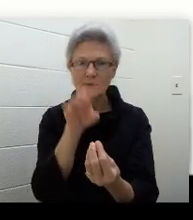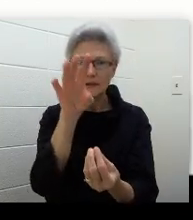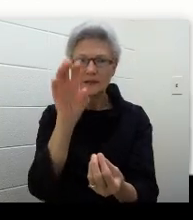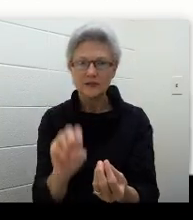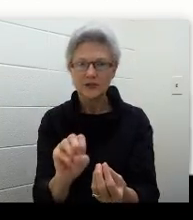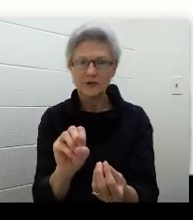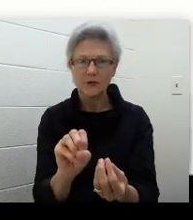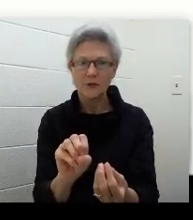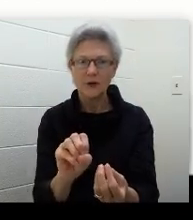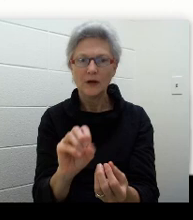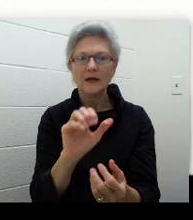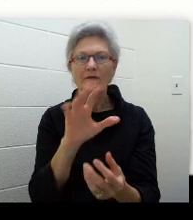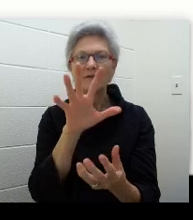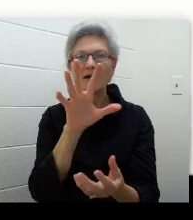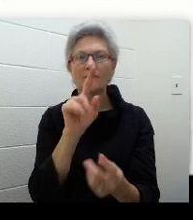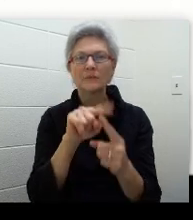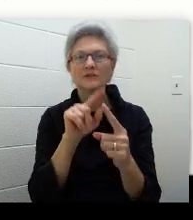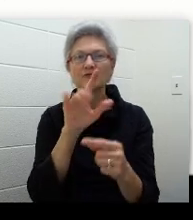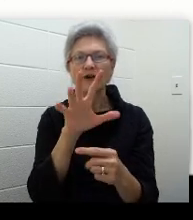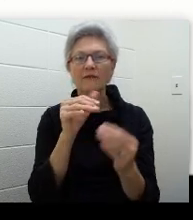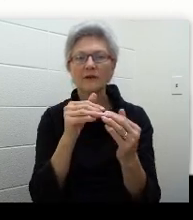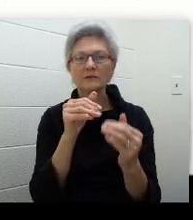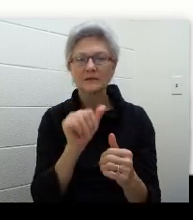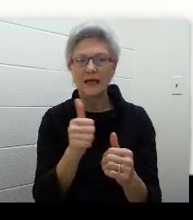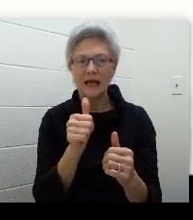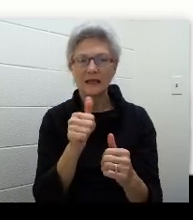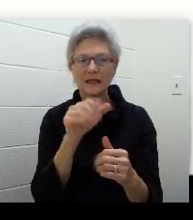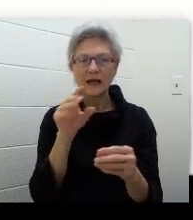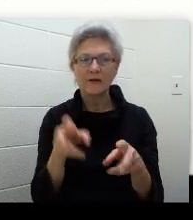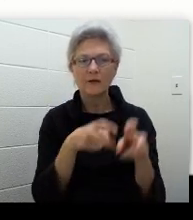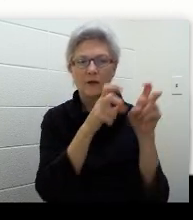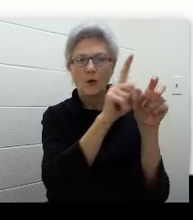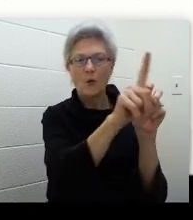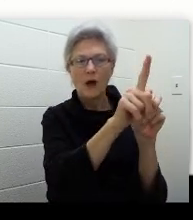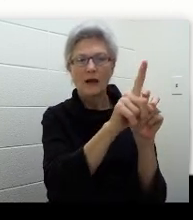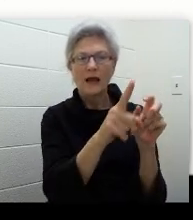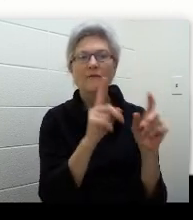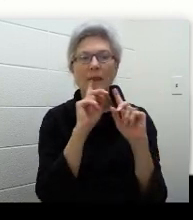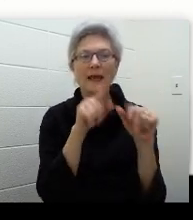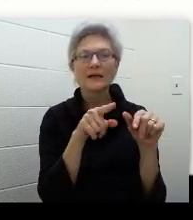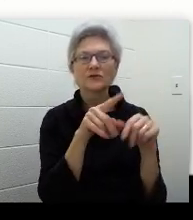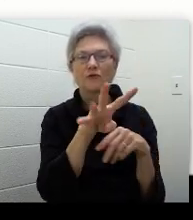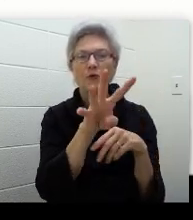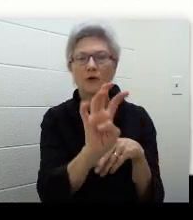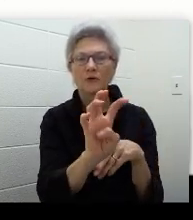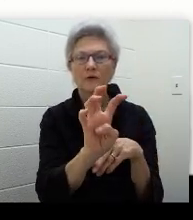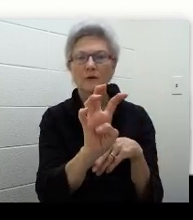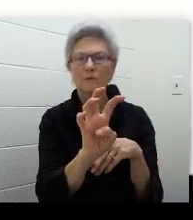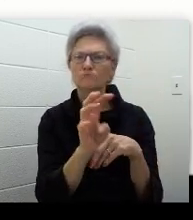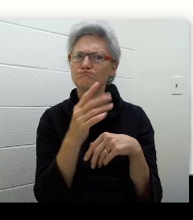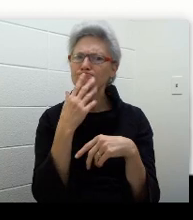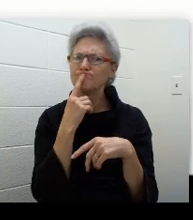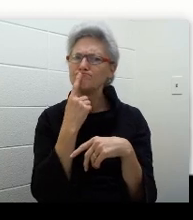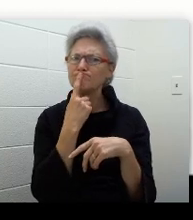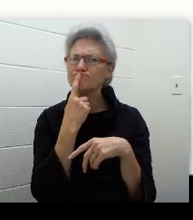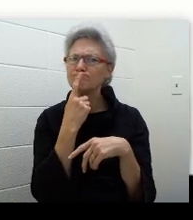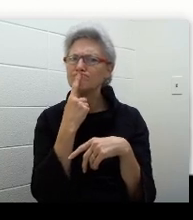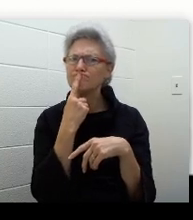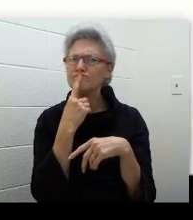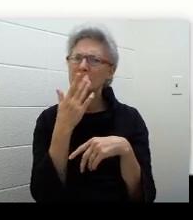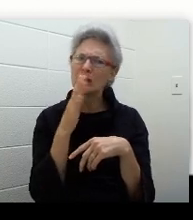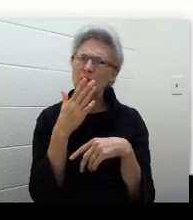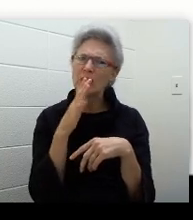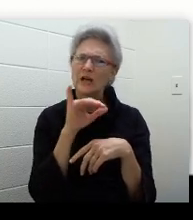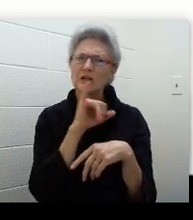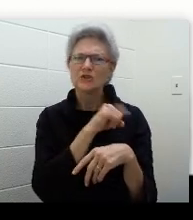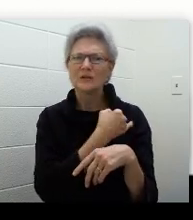5 plus 5 is 10. I have to carry 1 there. And I have an answer of 400. Looks like